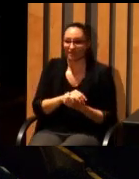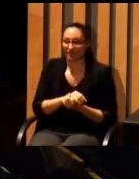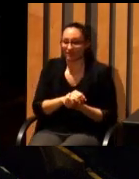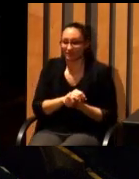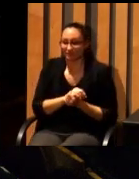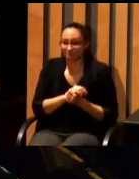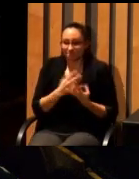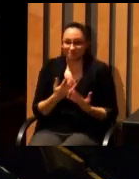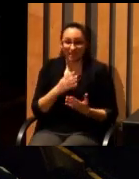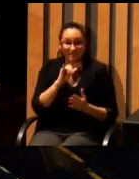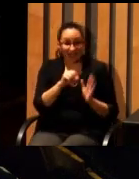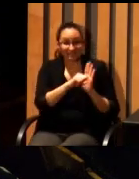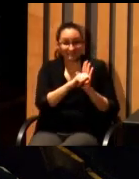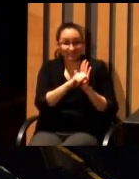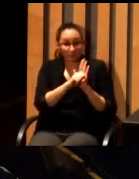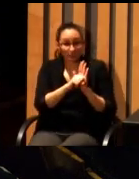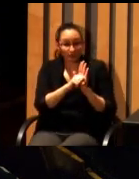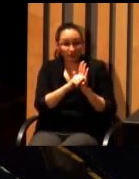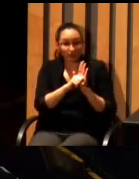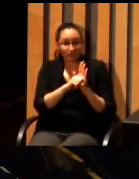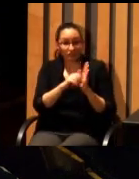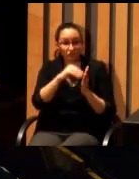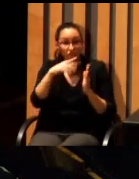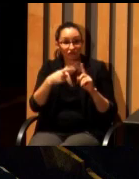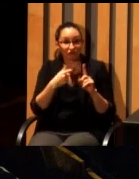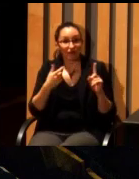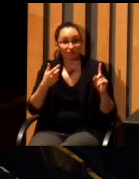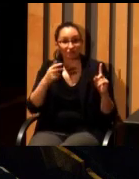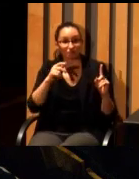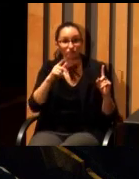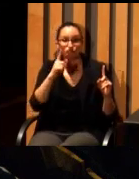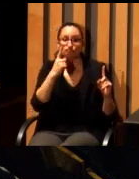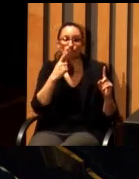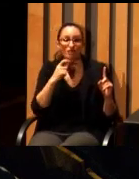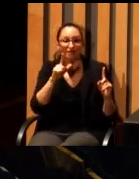that the kids at Red Lake High School